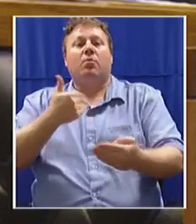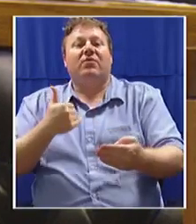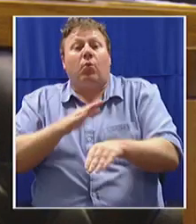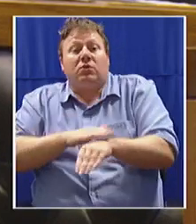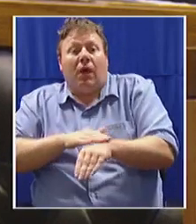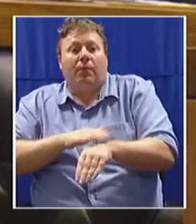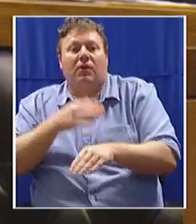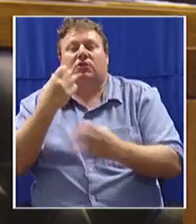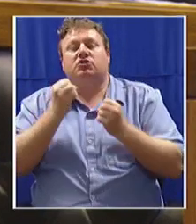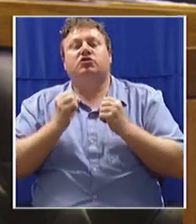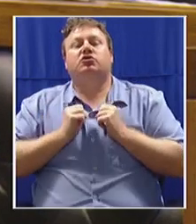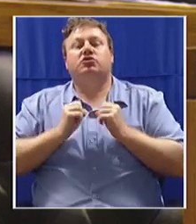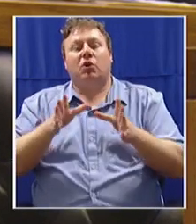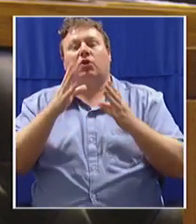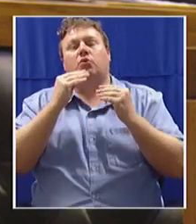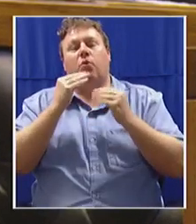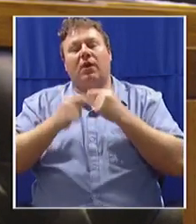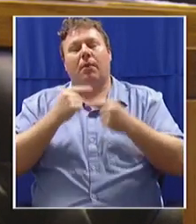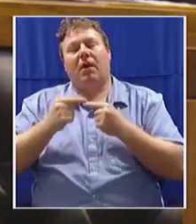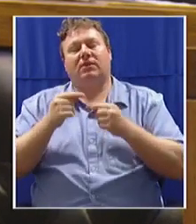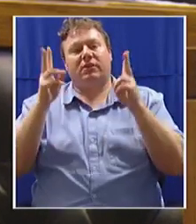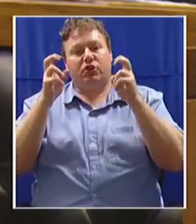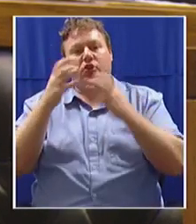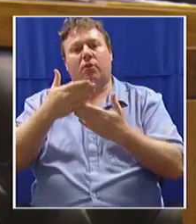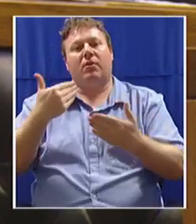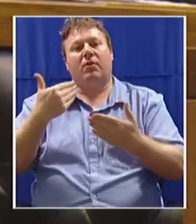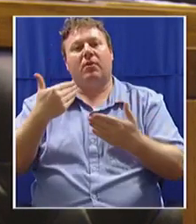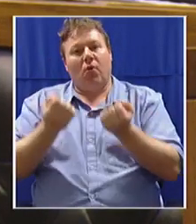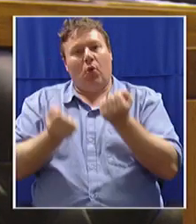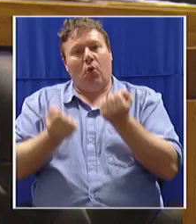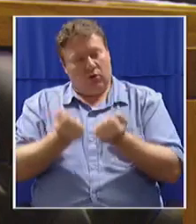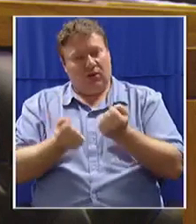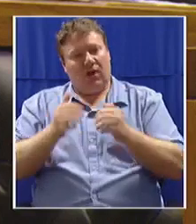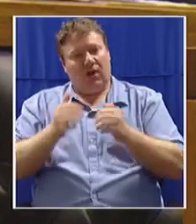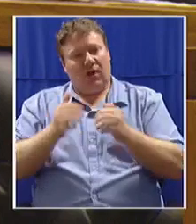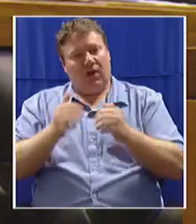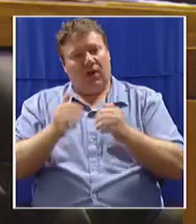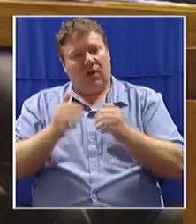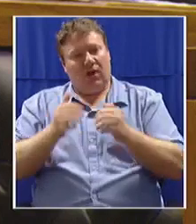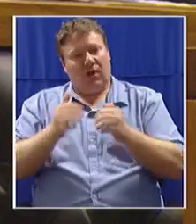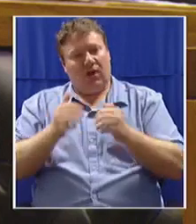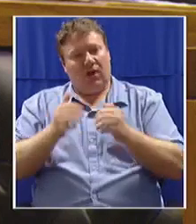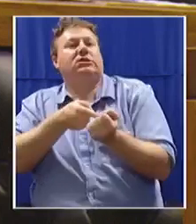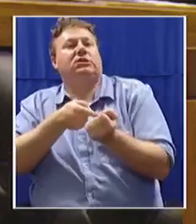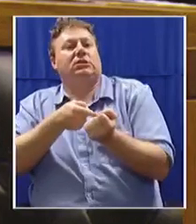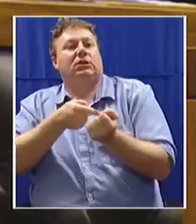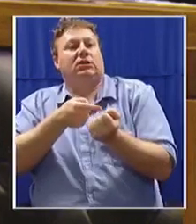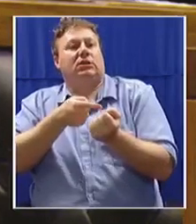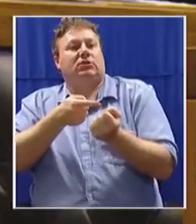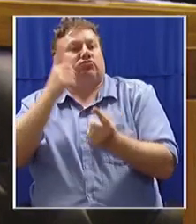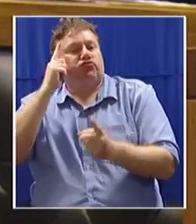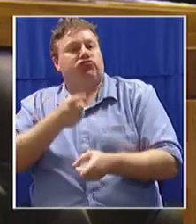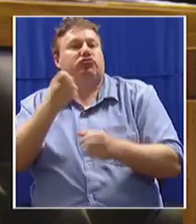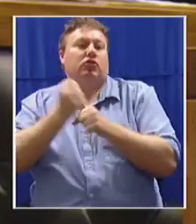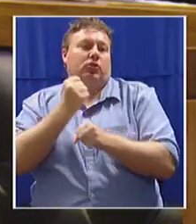talking about a matter that is before court. Let's allow the court to finalize the matter without